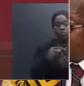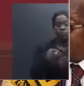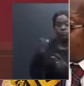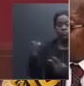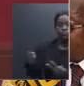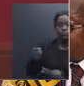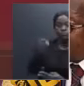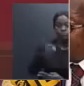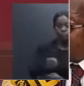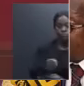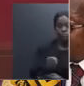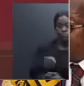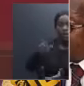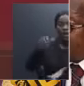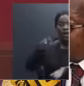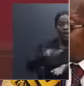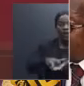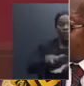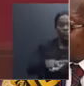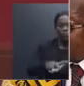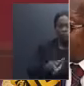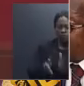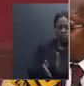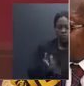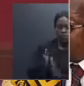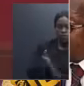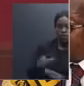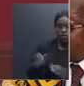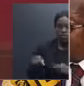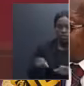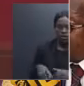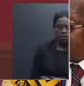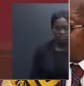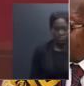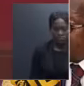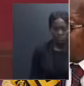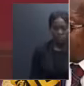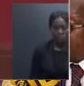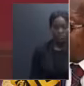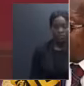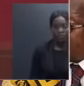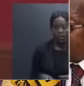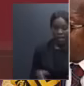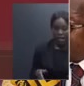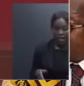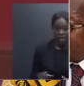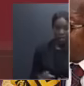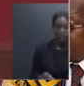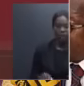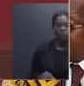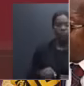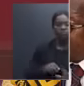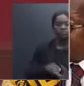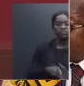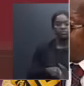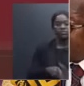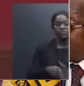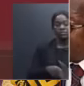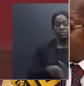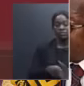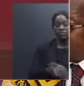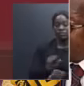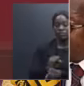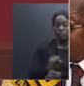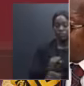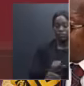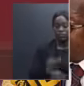will proceed expeditiously to enable them to assume office as soon as practicable.